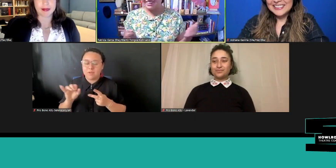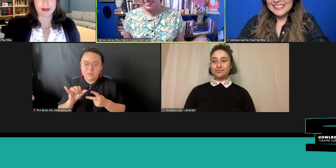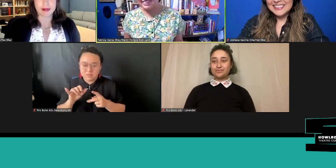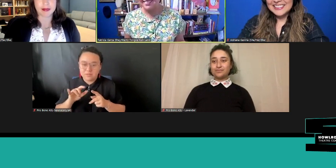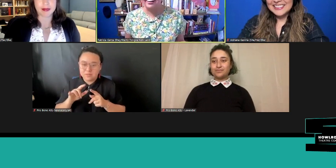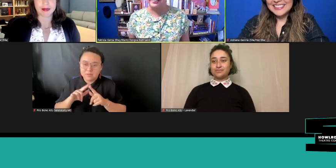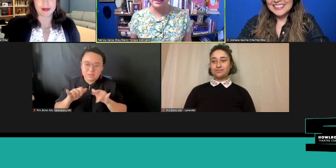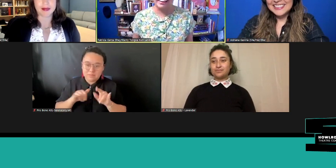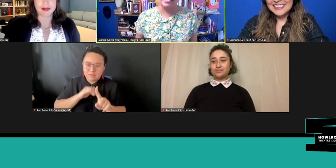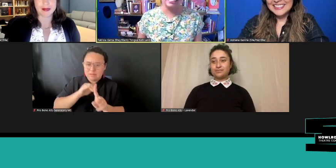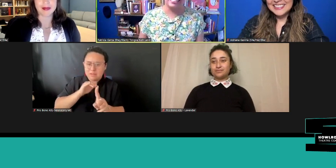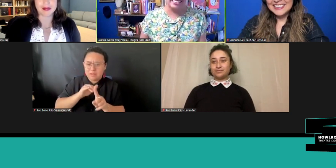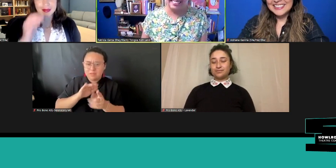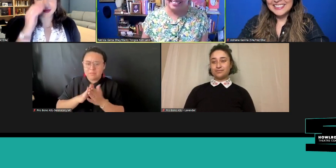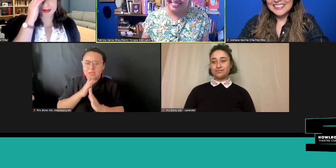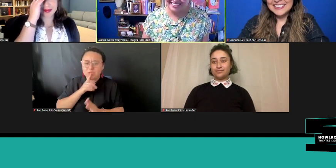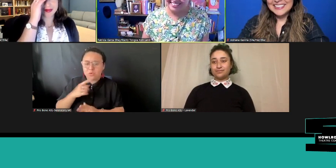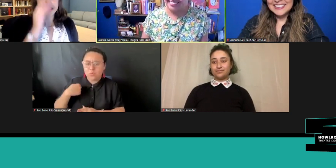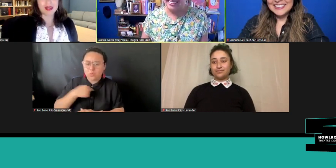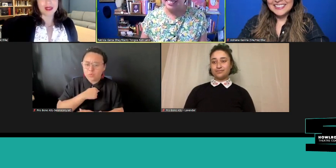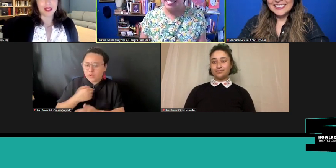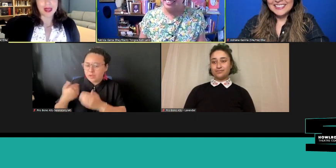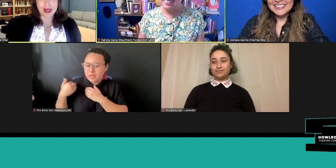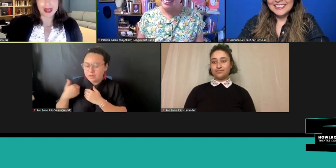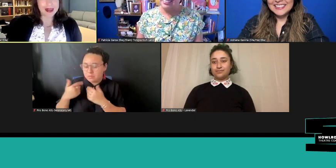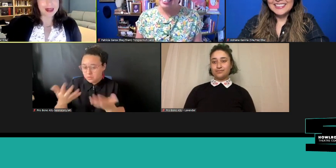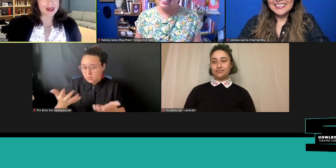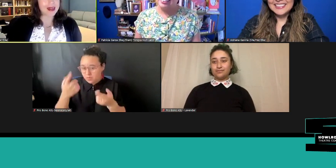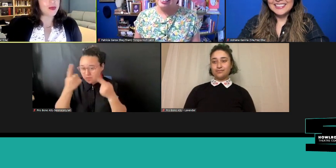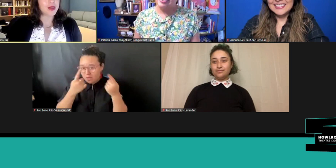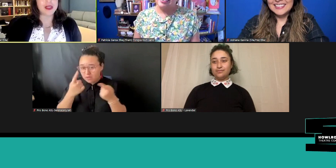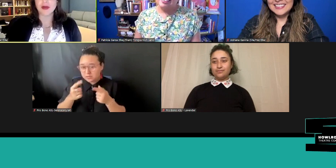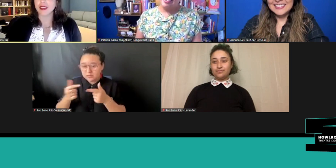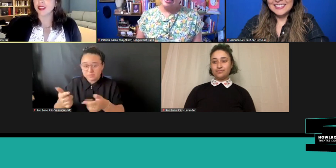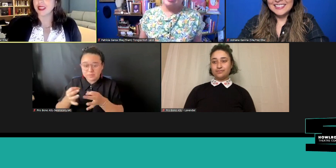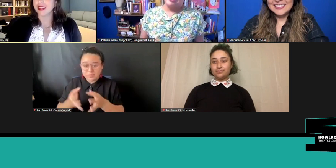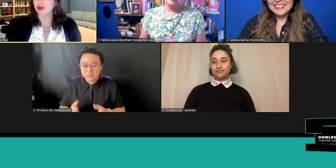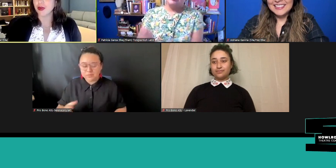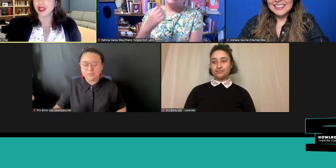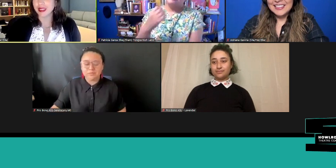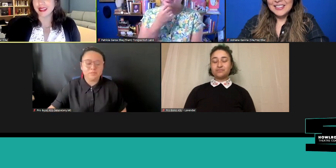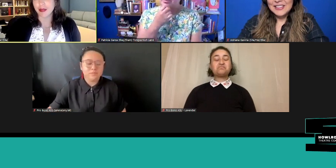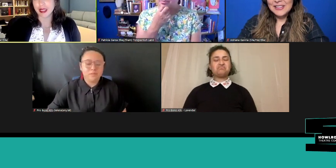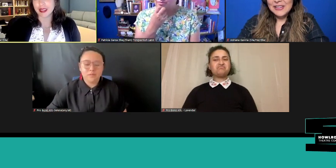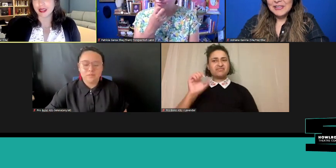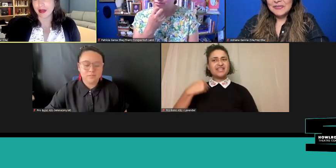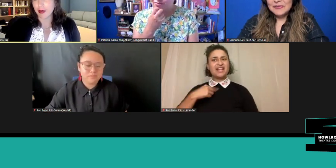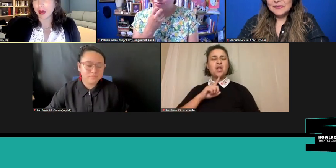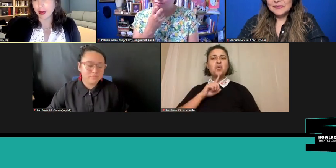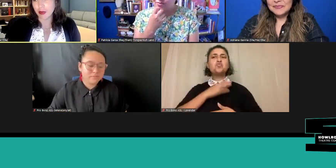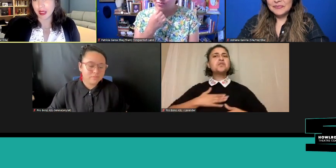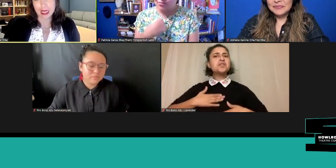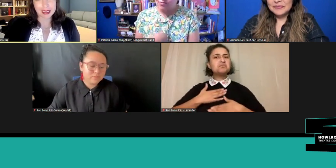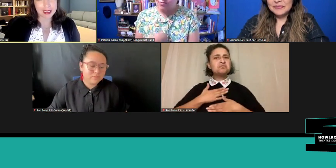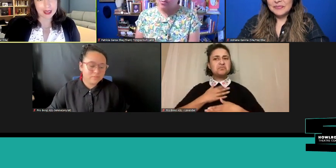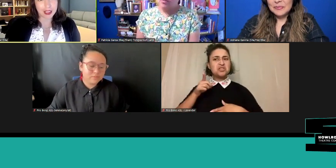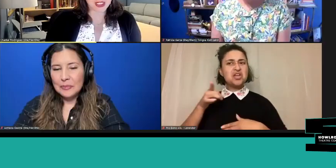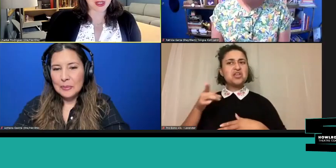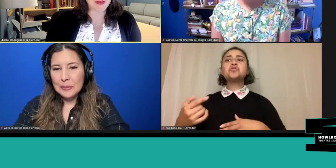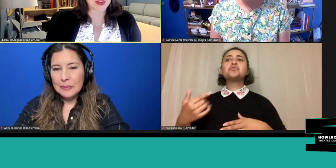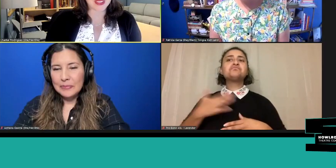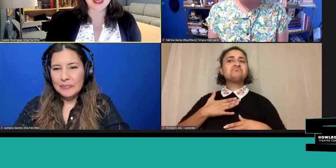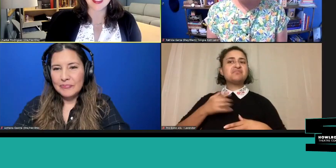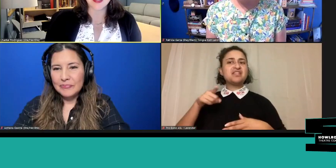your thoughts are on that. Yeah, I really appreciate you bringing this up, because I remember being at a